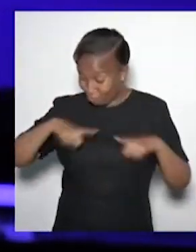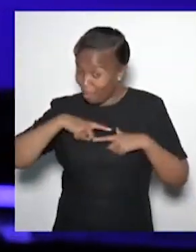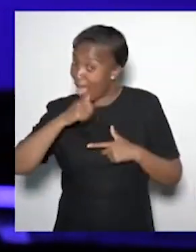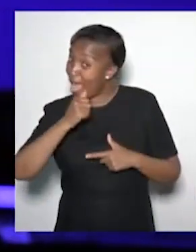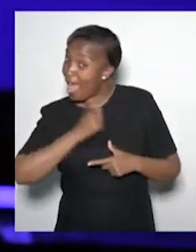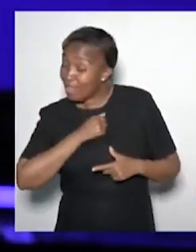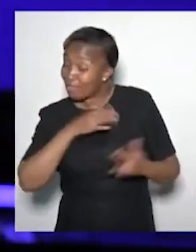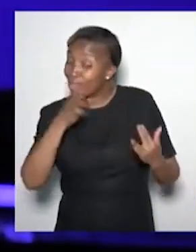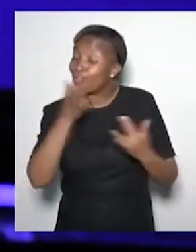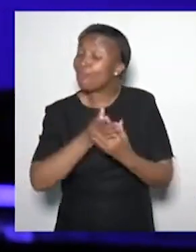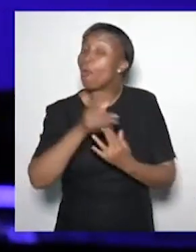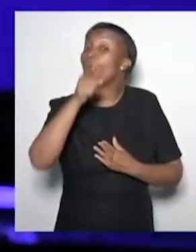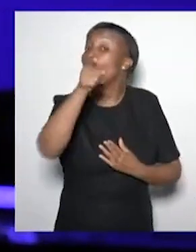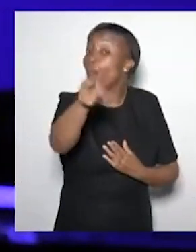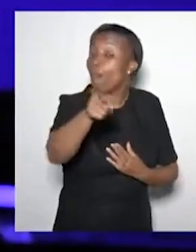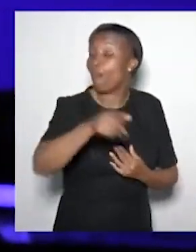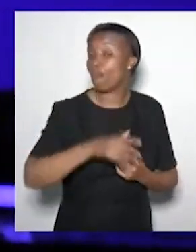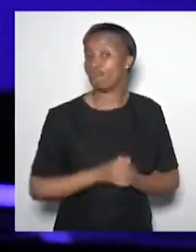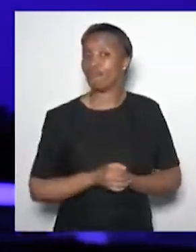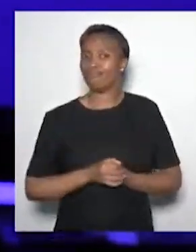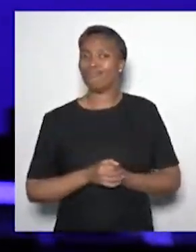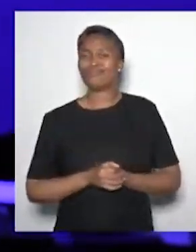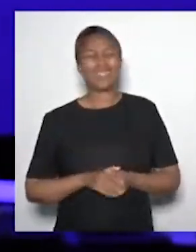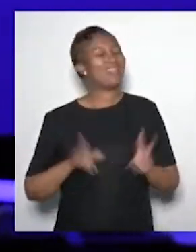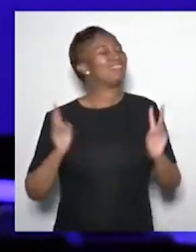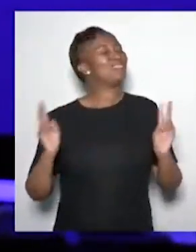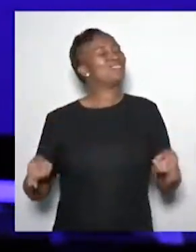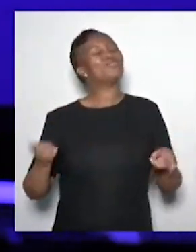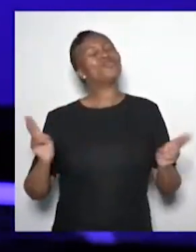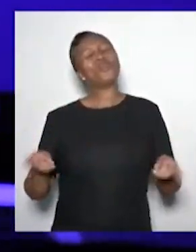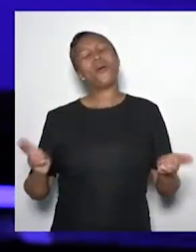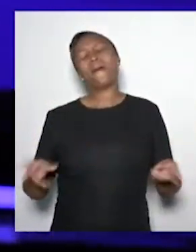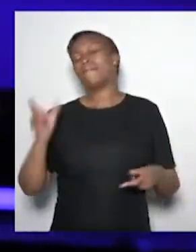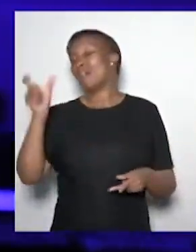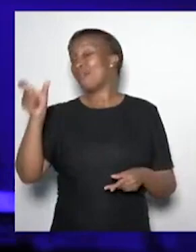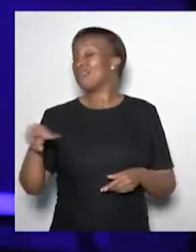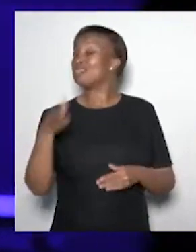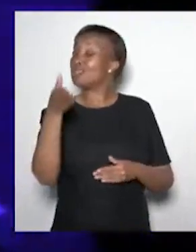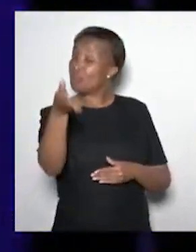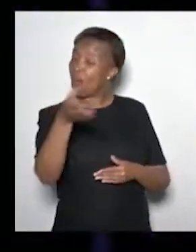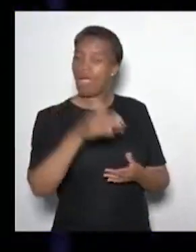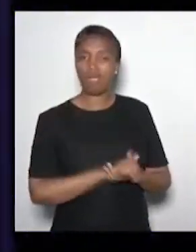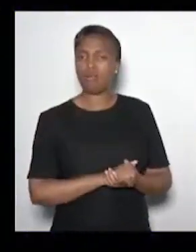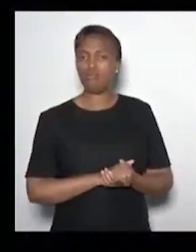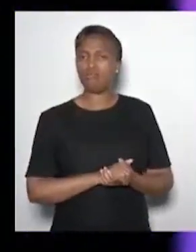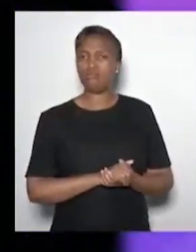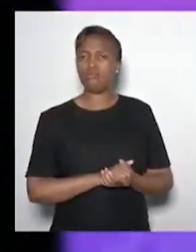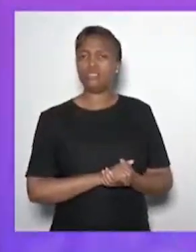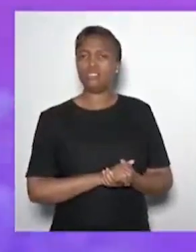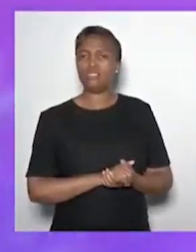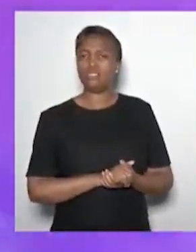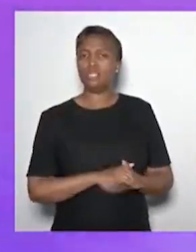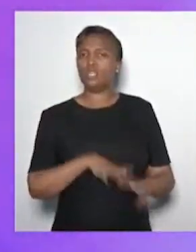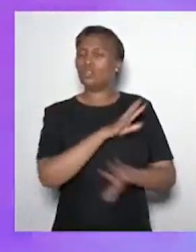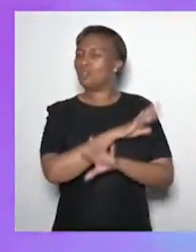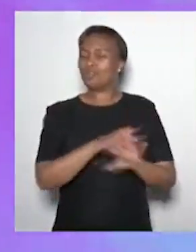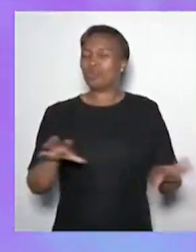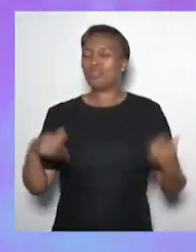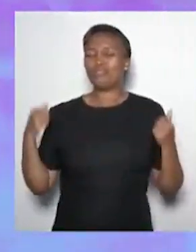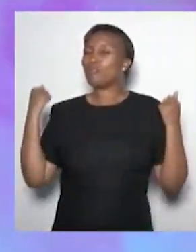and through you, as ordinary as you are. You don't have to put up anything.